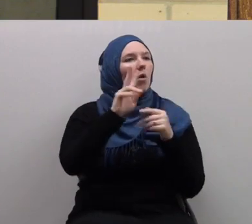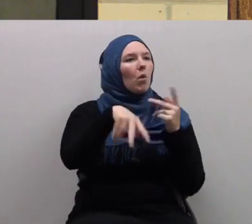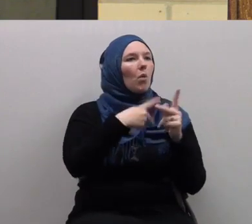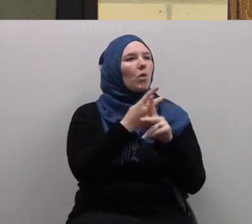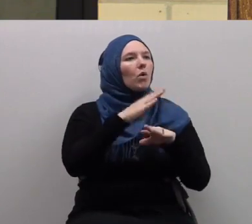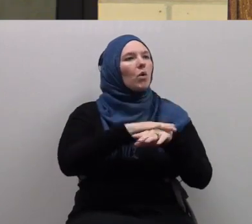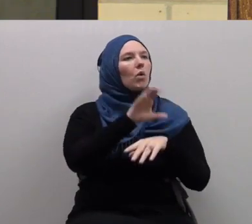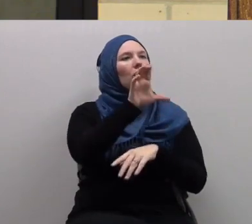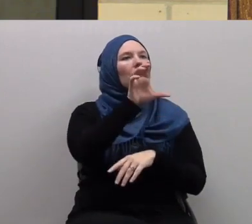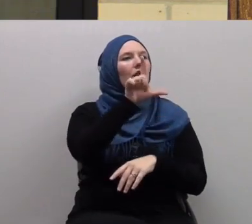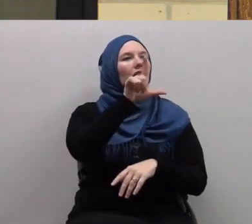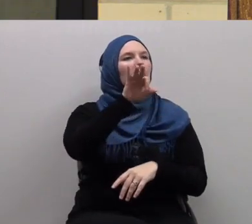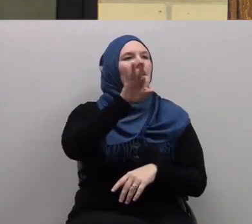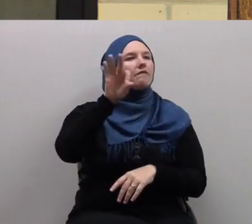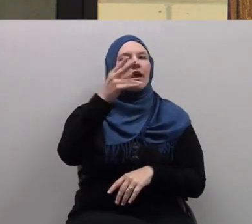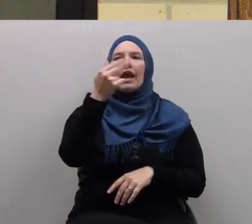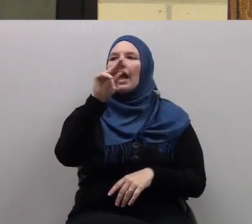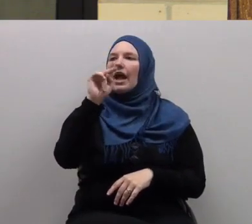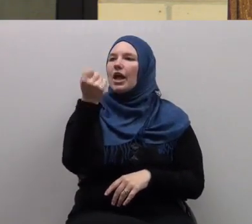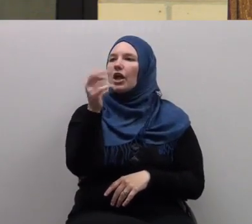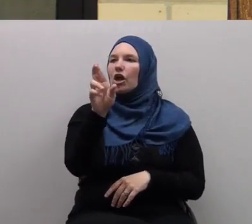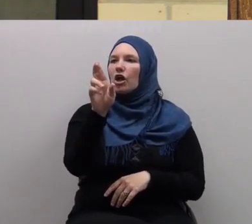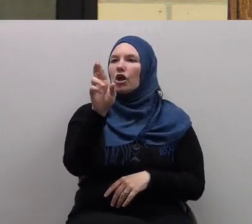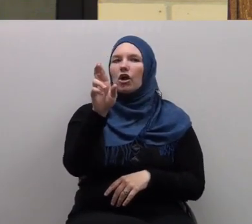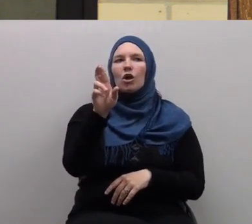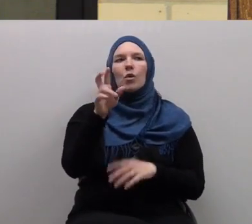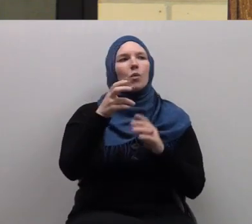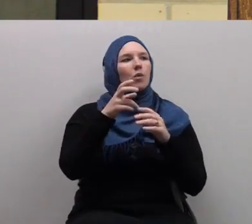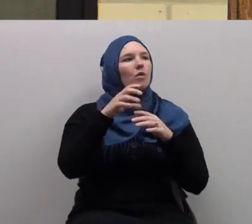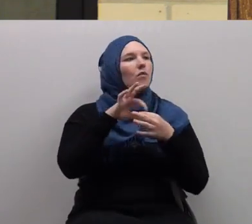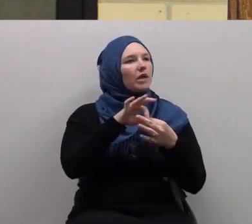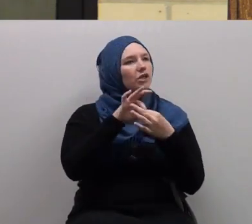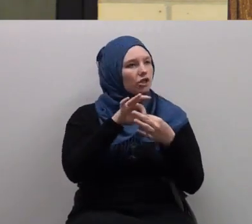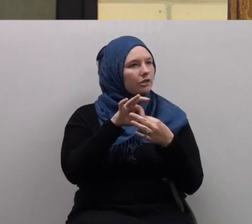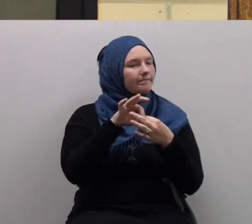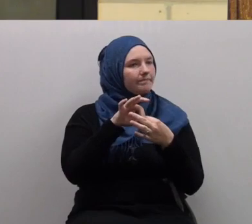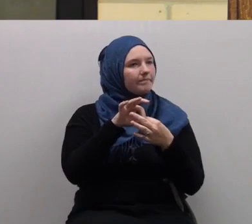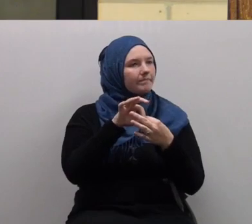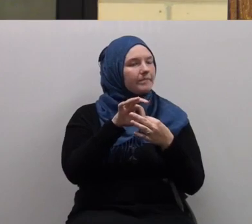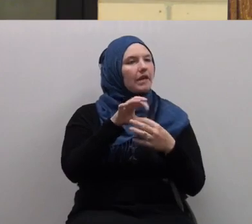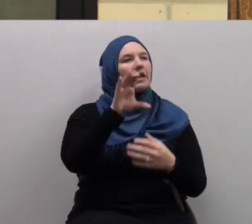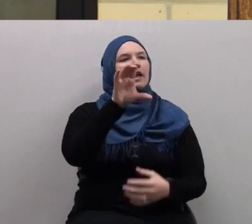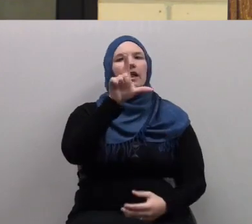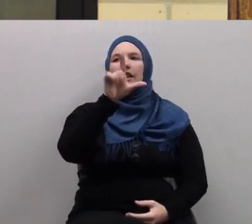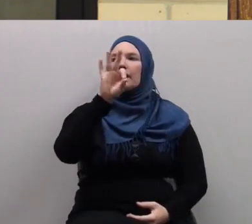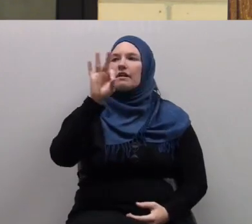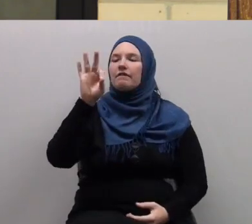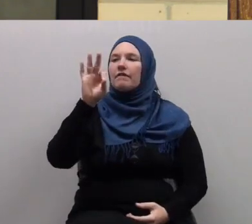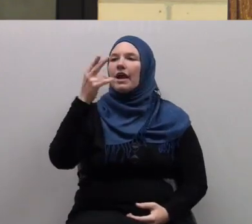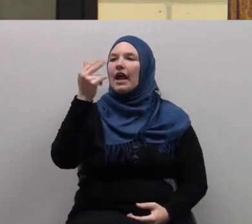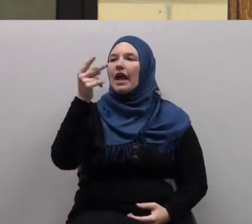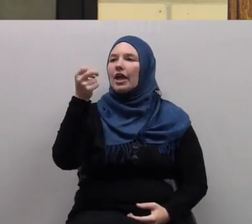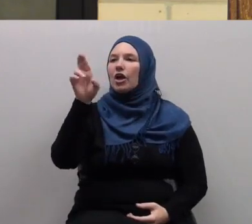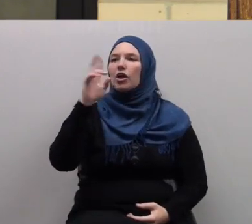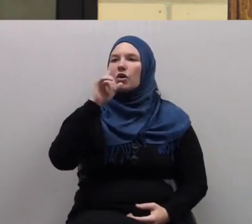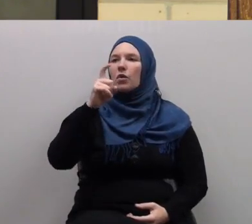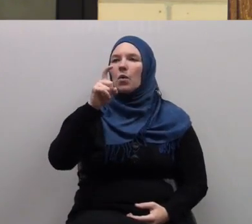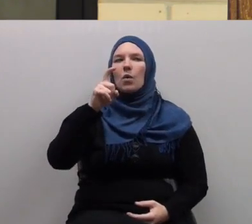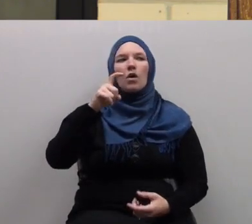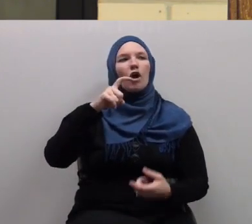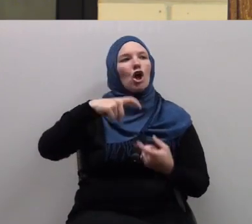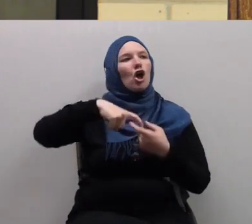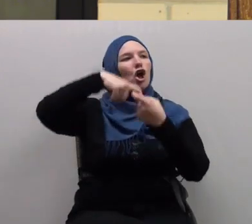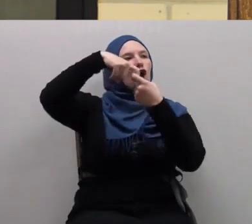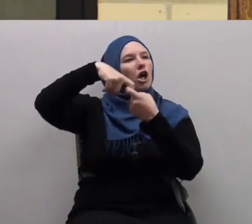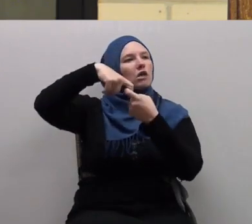You know what a cliffhanger is? Cliffhanger is a hook that mountain